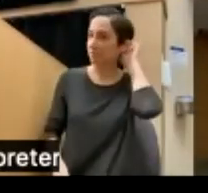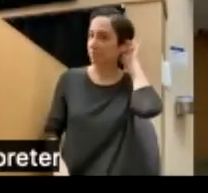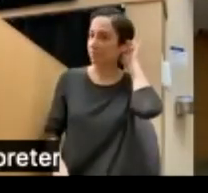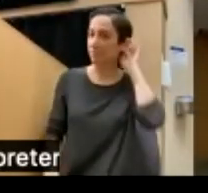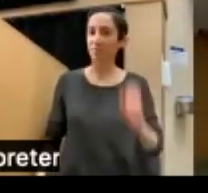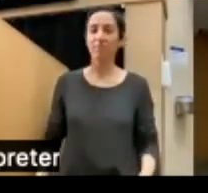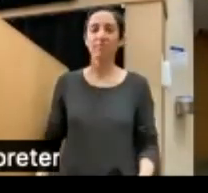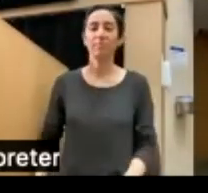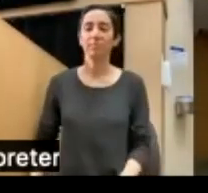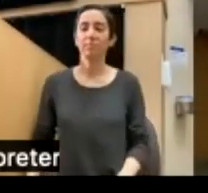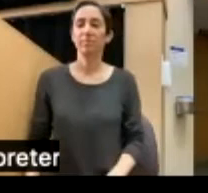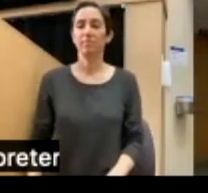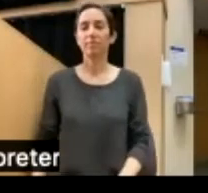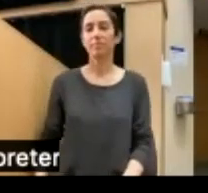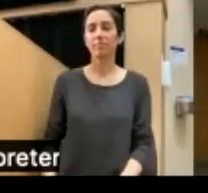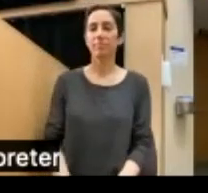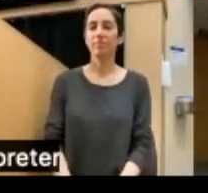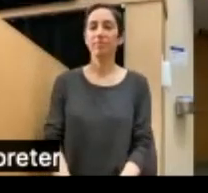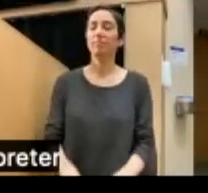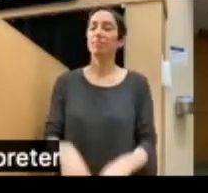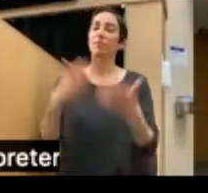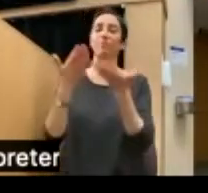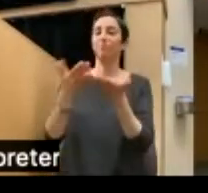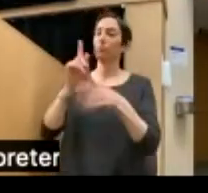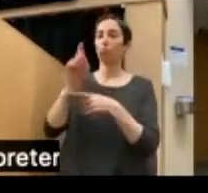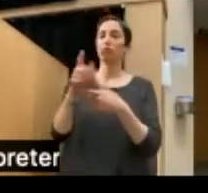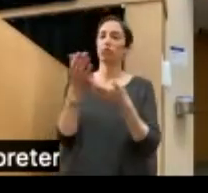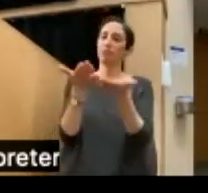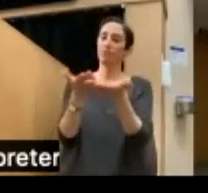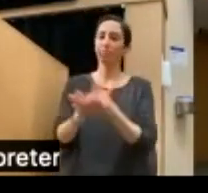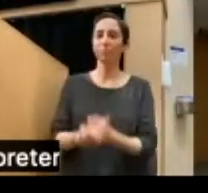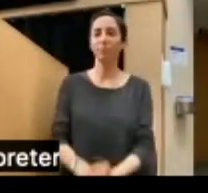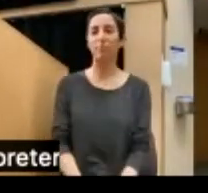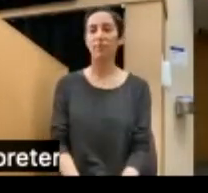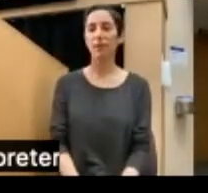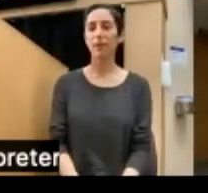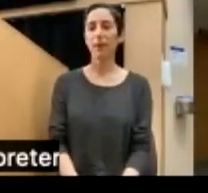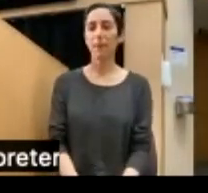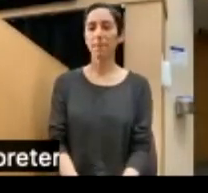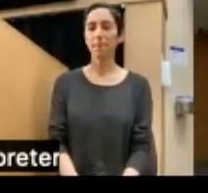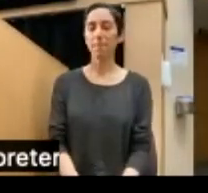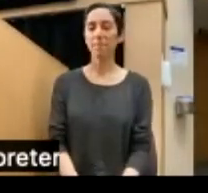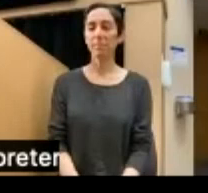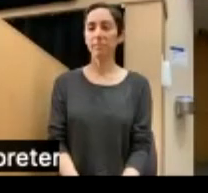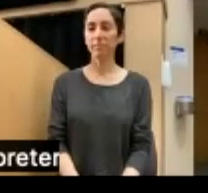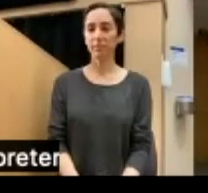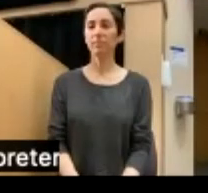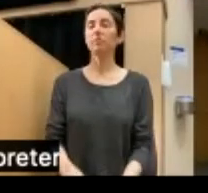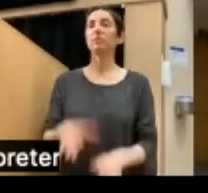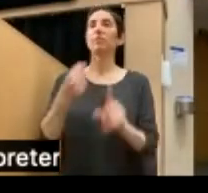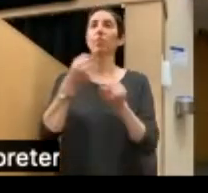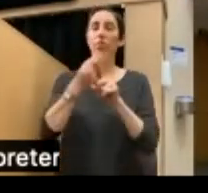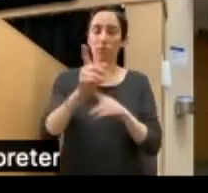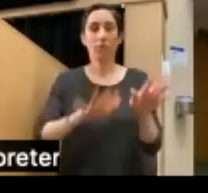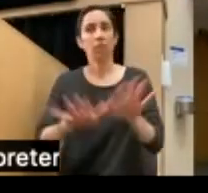So it really comes down to asking this question. What would it take to choose kindness in these different moments?